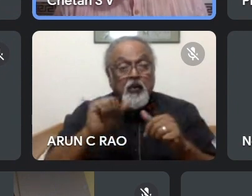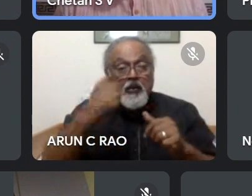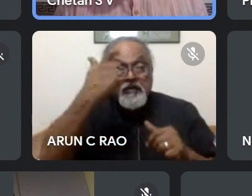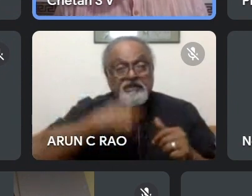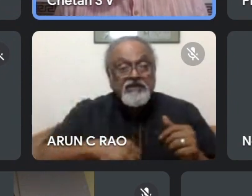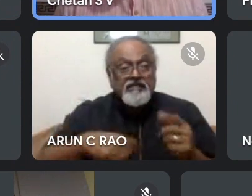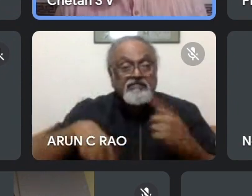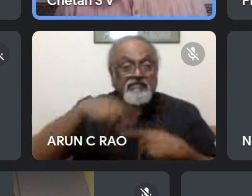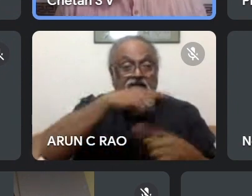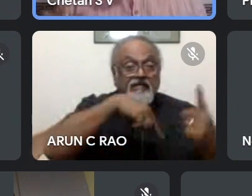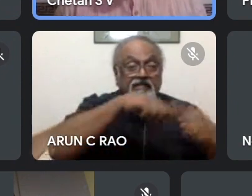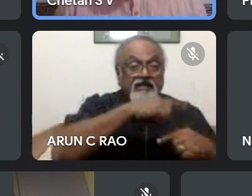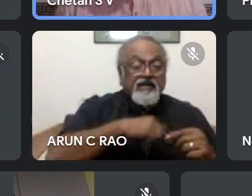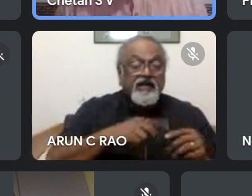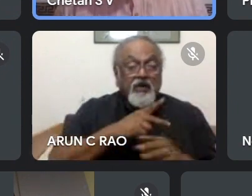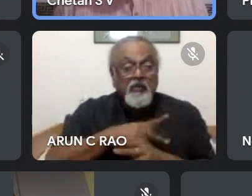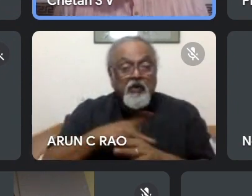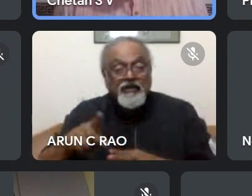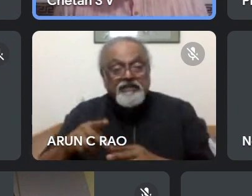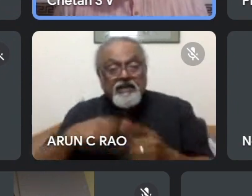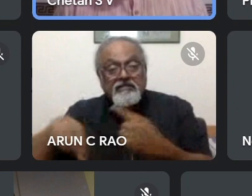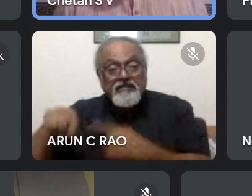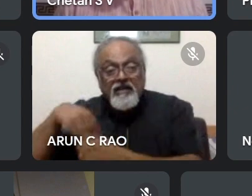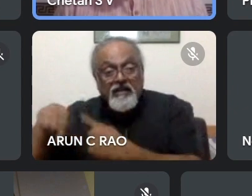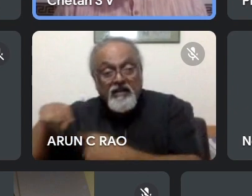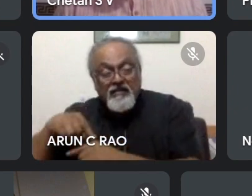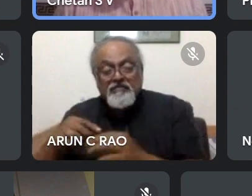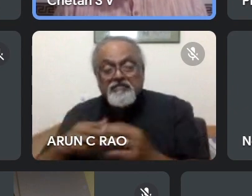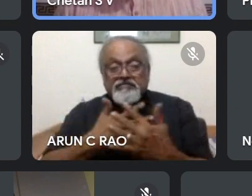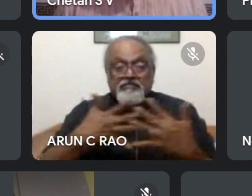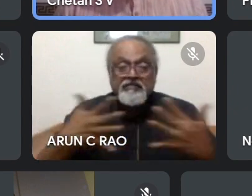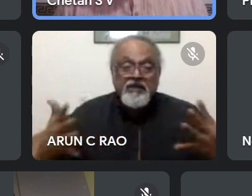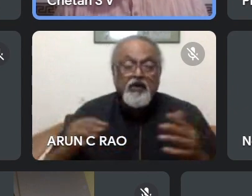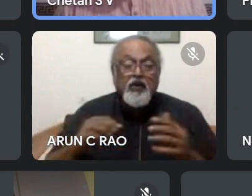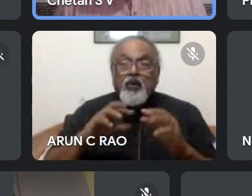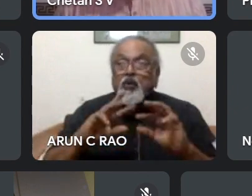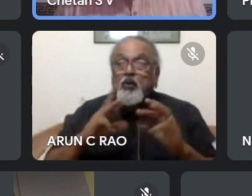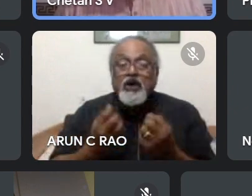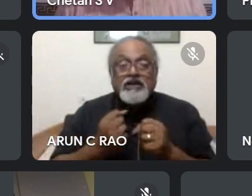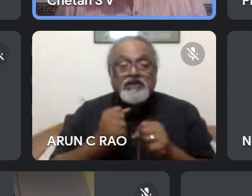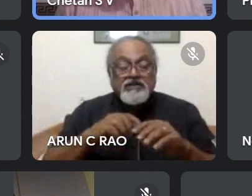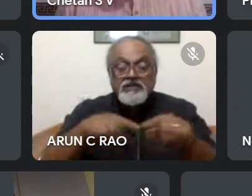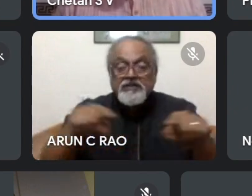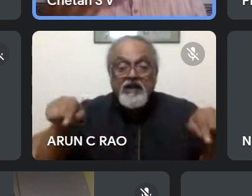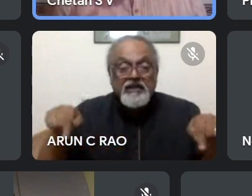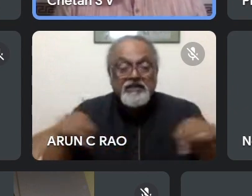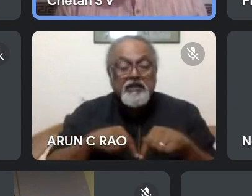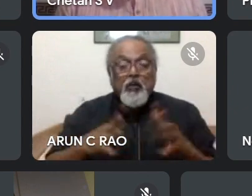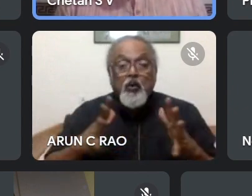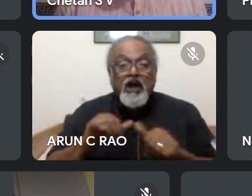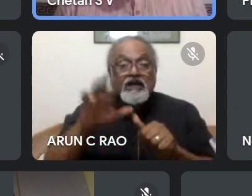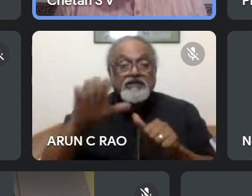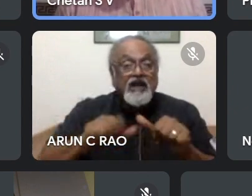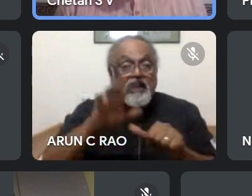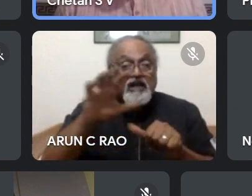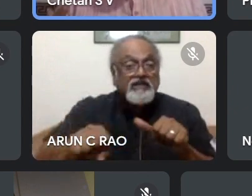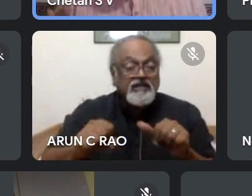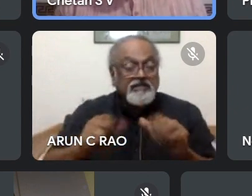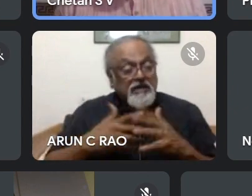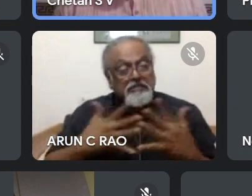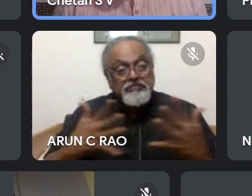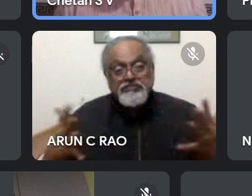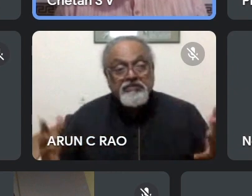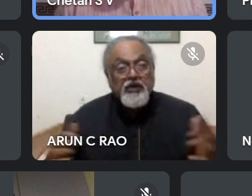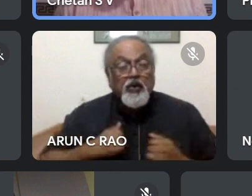your professional journey, and the way you've made, the workspace more accessible and inclusive. Starting from your own personal journey of